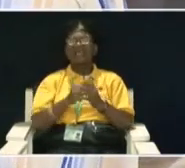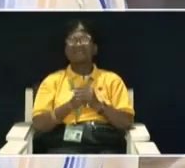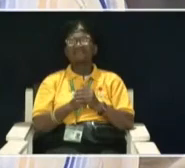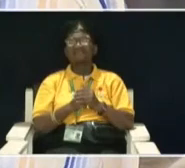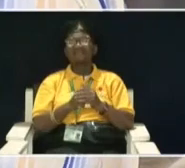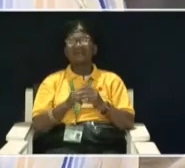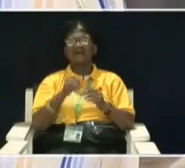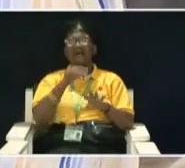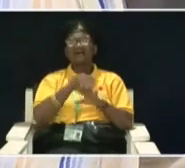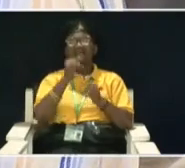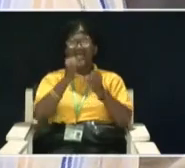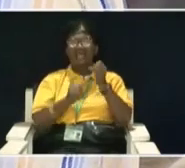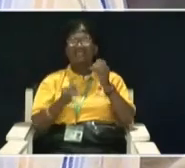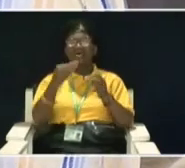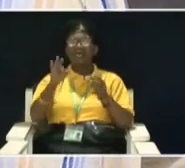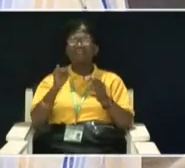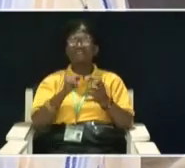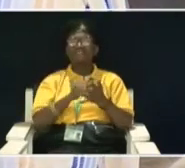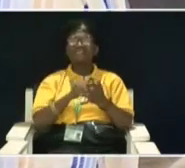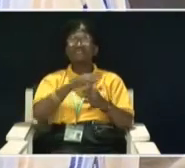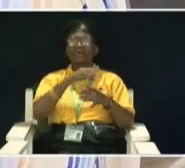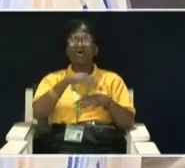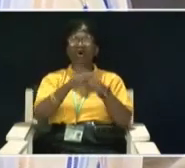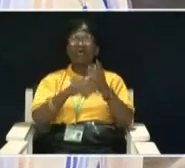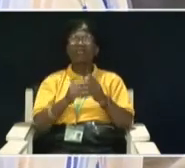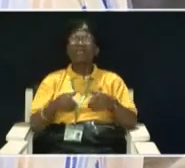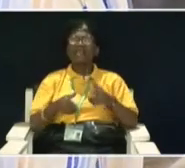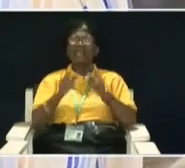At the end of it all, let your name be glorified.